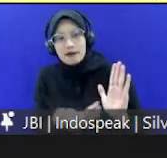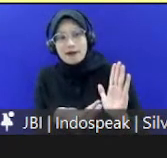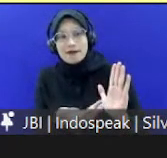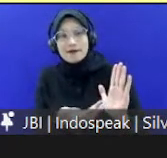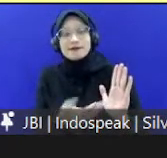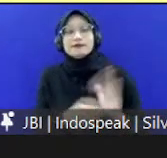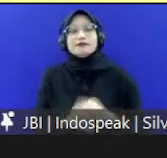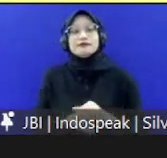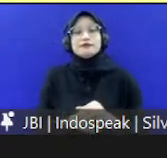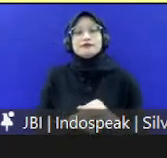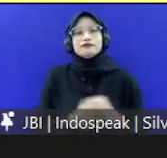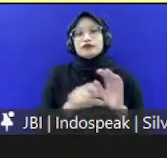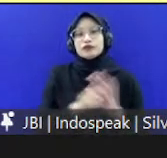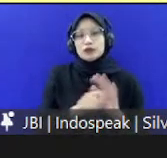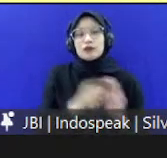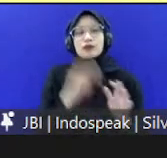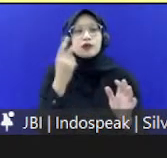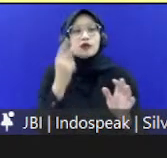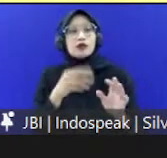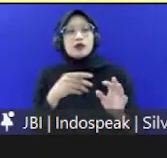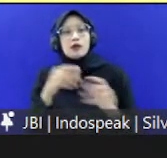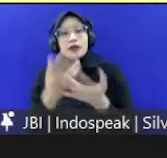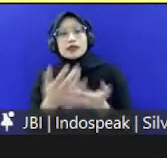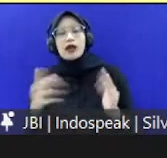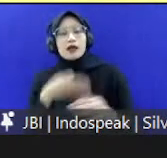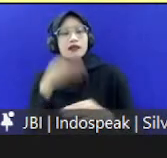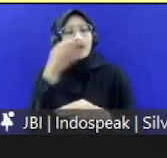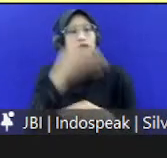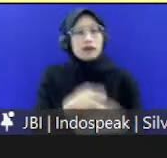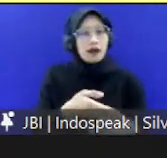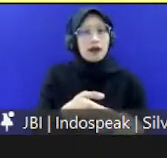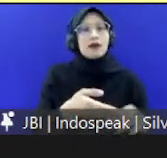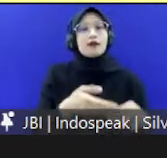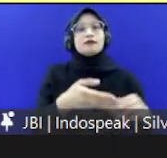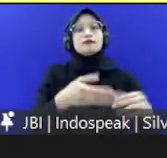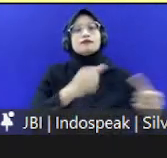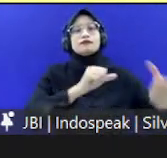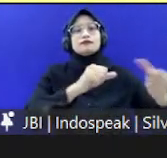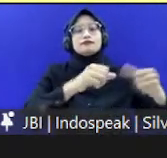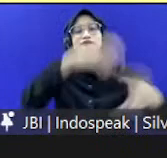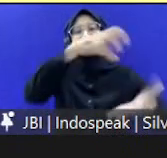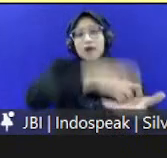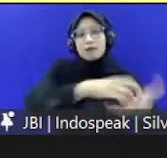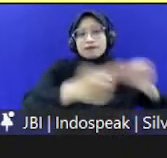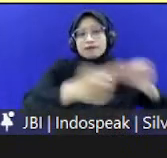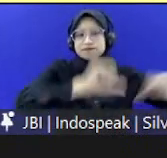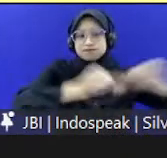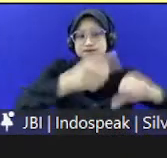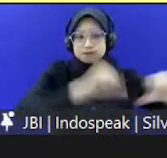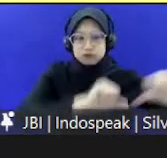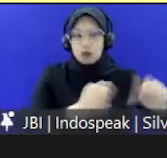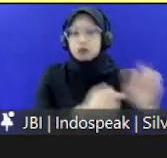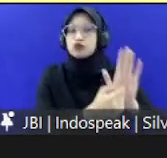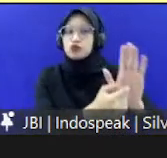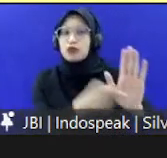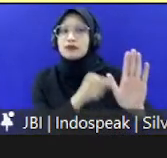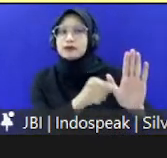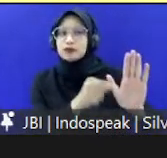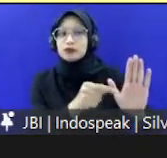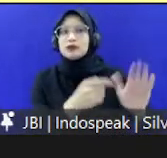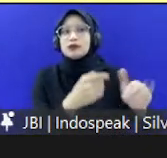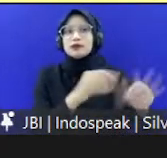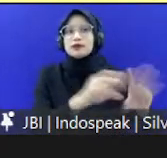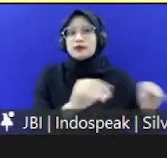they came to our entomology lab, and also the other way around for us to be present, working in the community in a